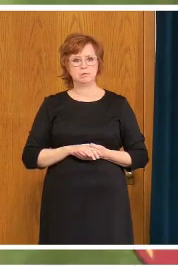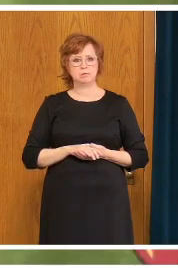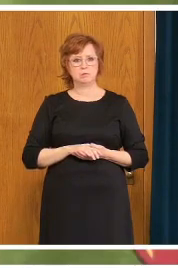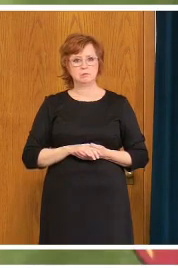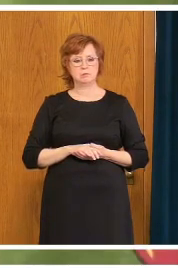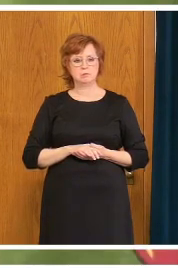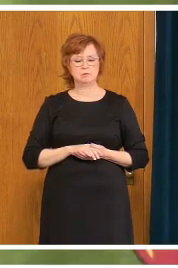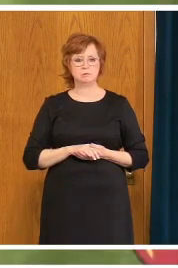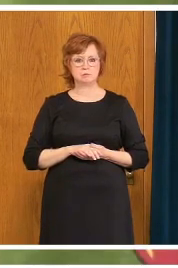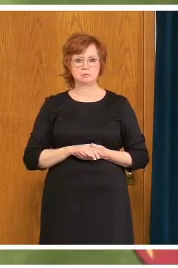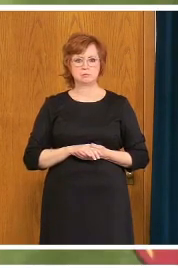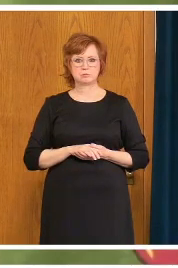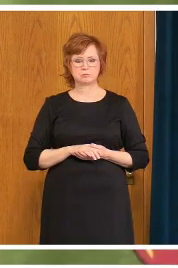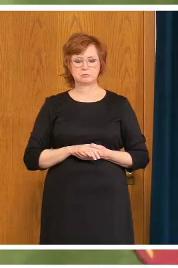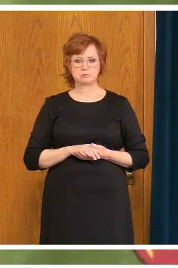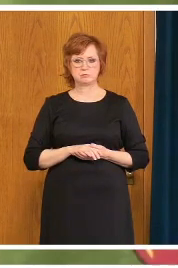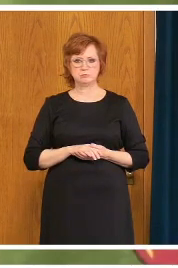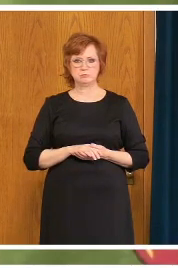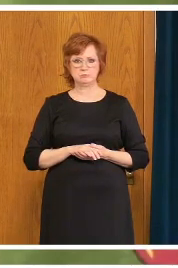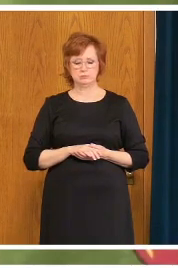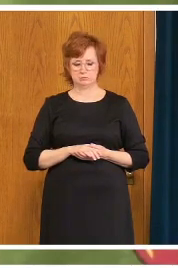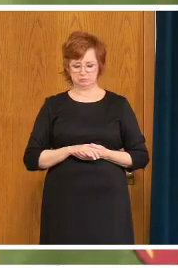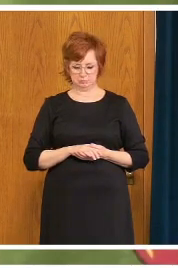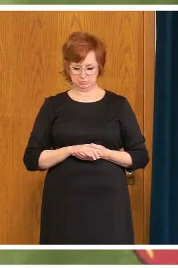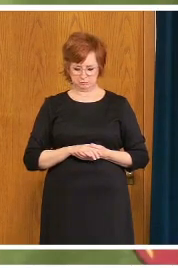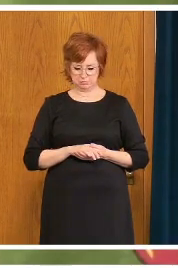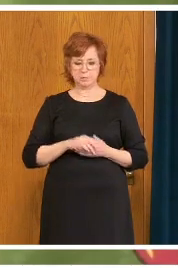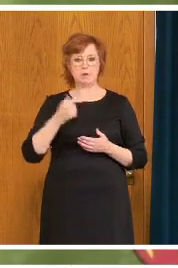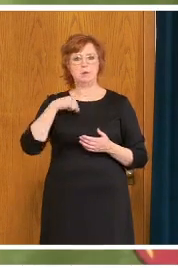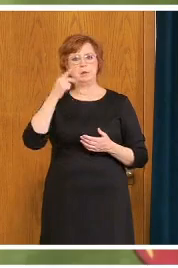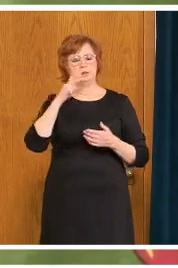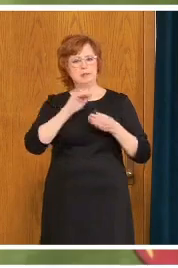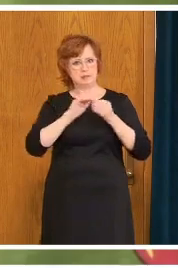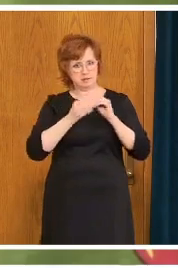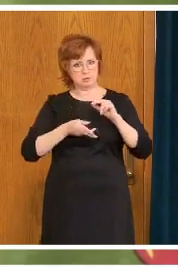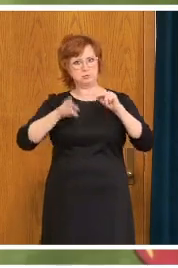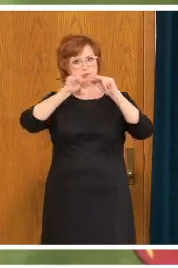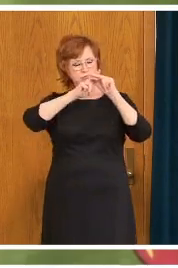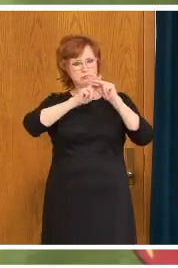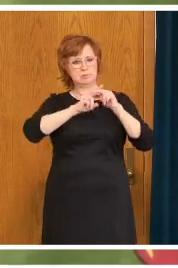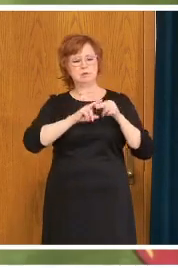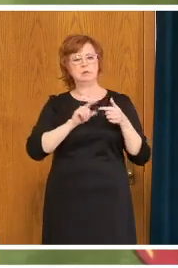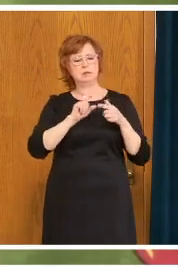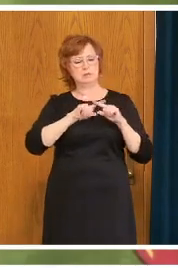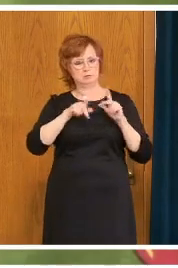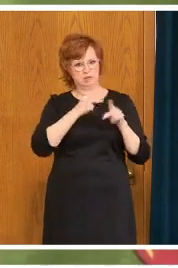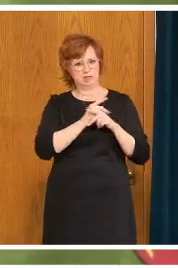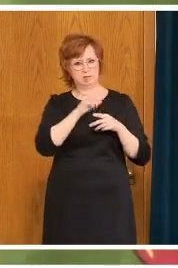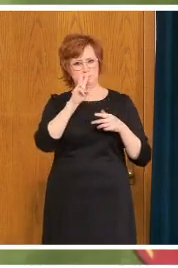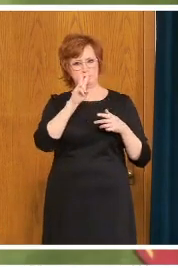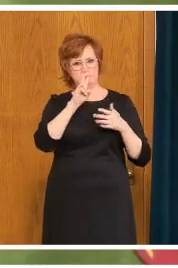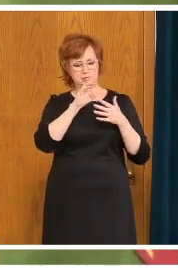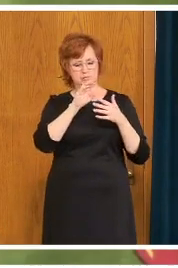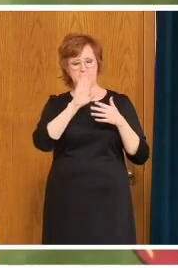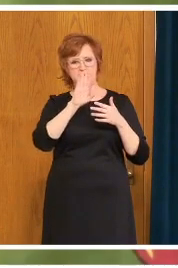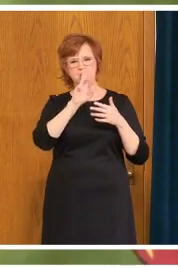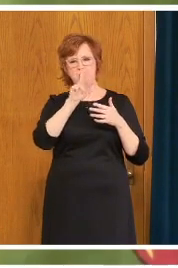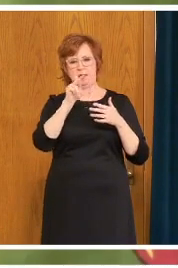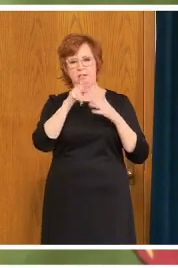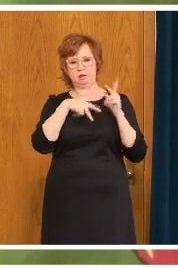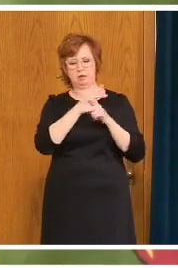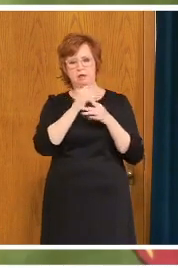Obviously, with this surge in cases, especially with the variants of concern, you're seeing higher rates of hospitalization